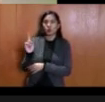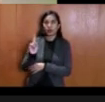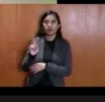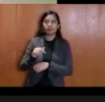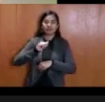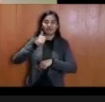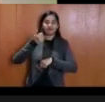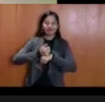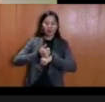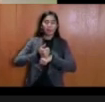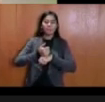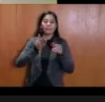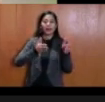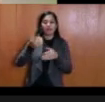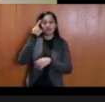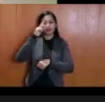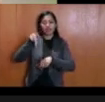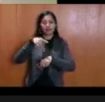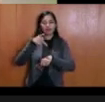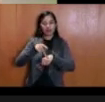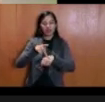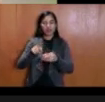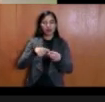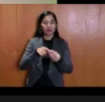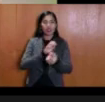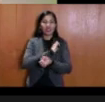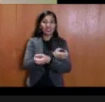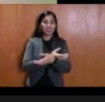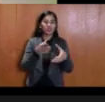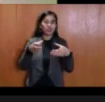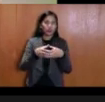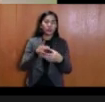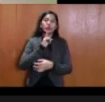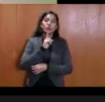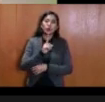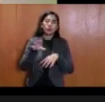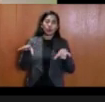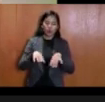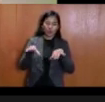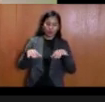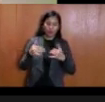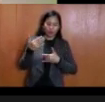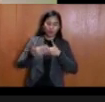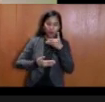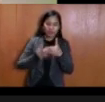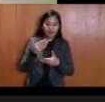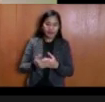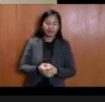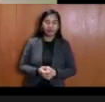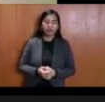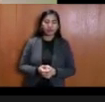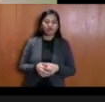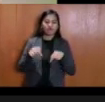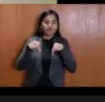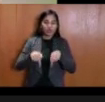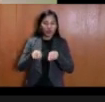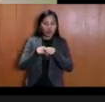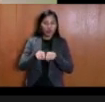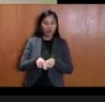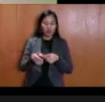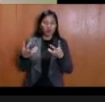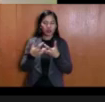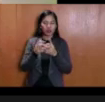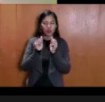of the energy sector. So definitely we're working on it, and this is also aligned with